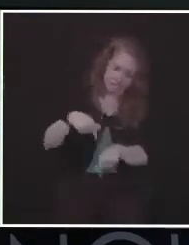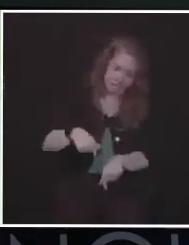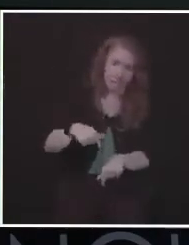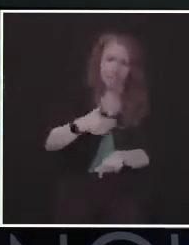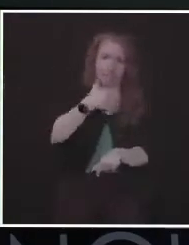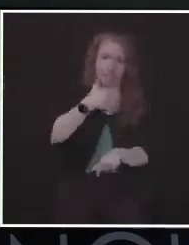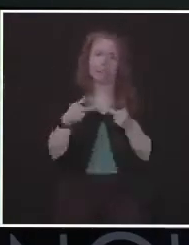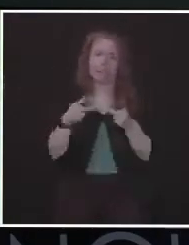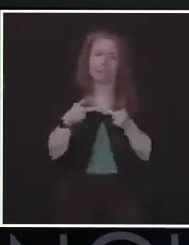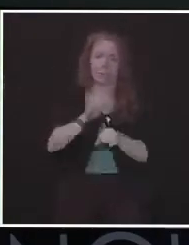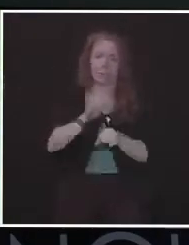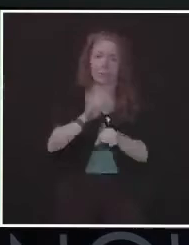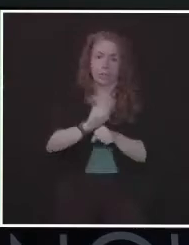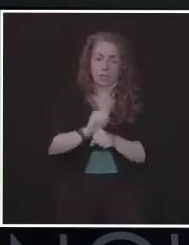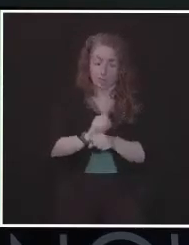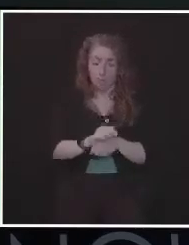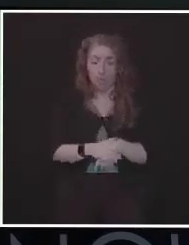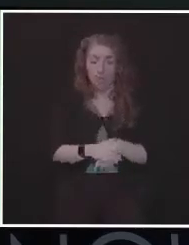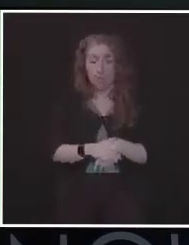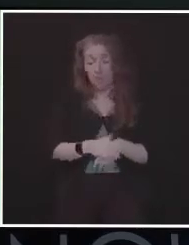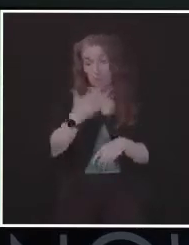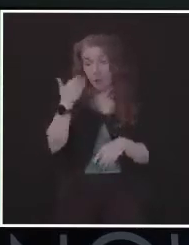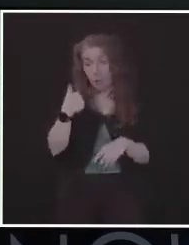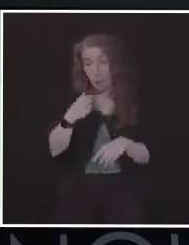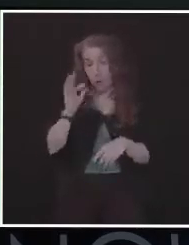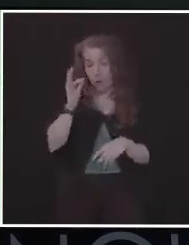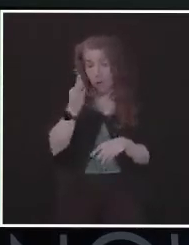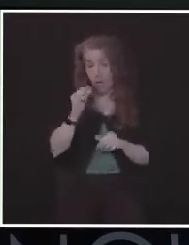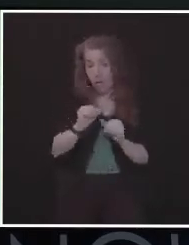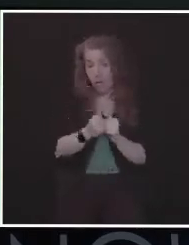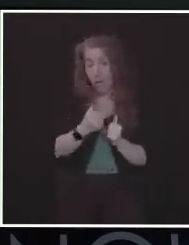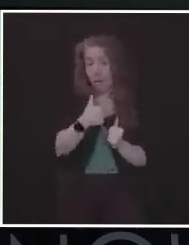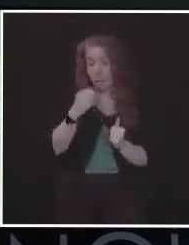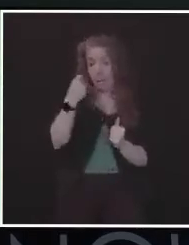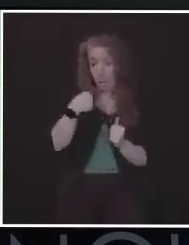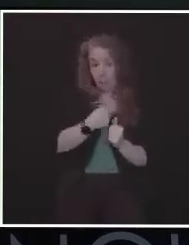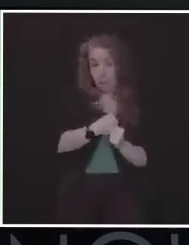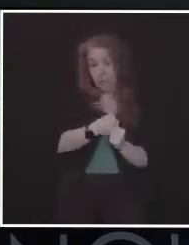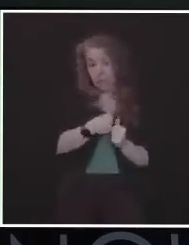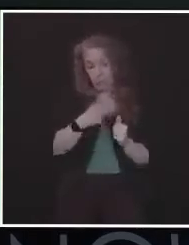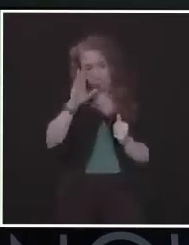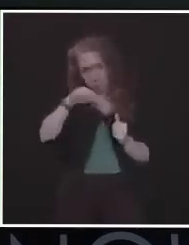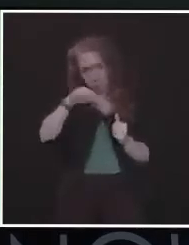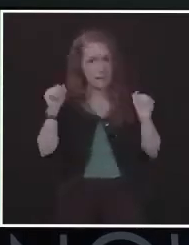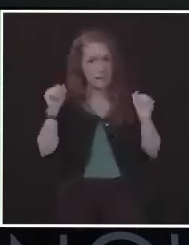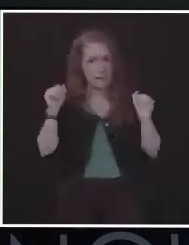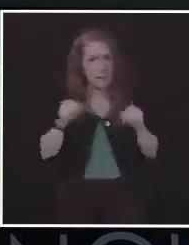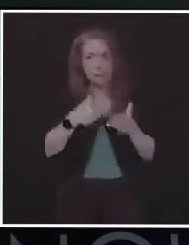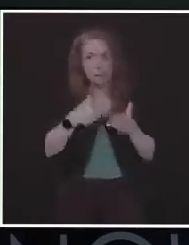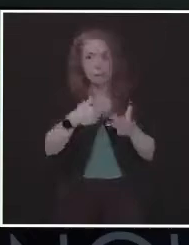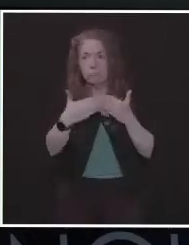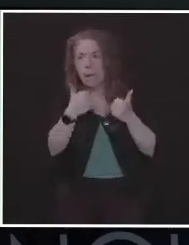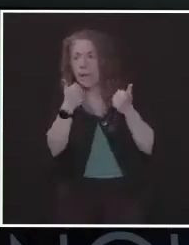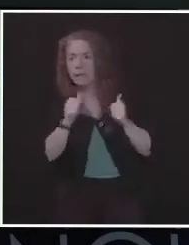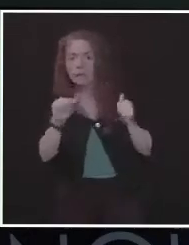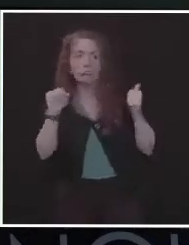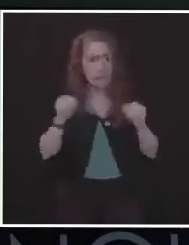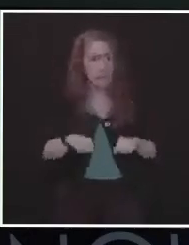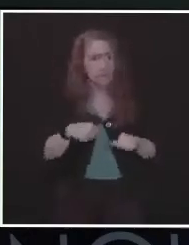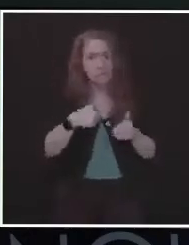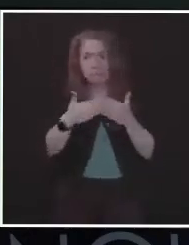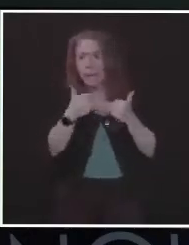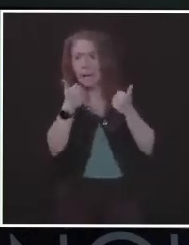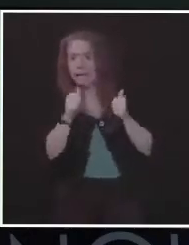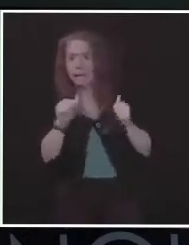the above. And we're going to make it happen. And we are now, as we stand